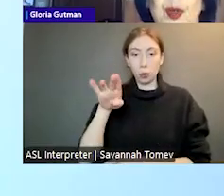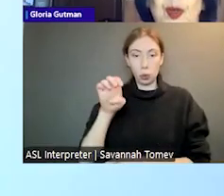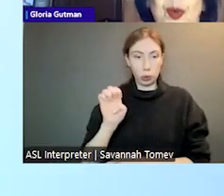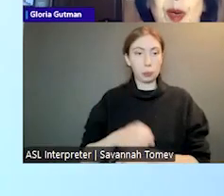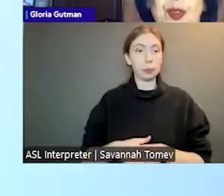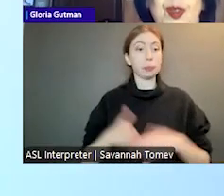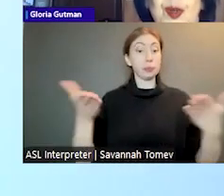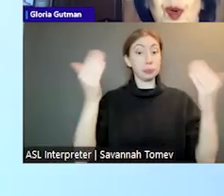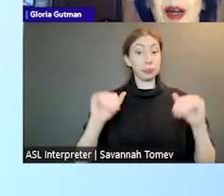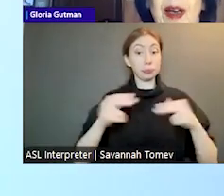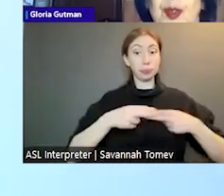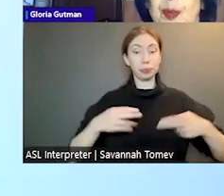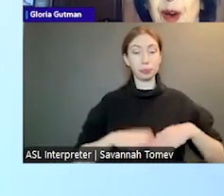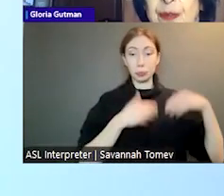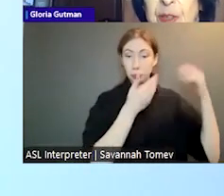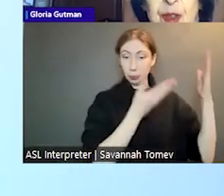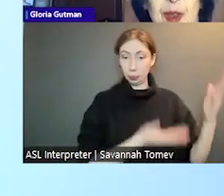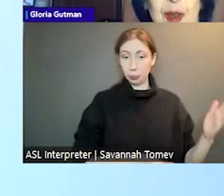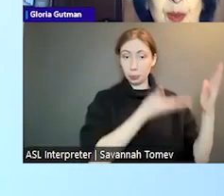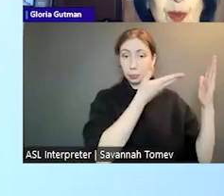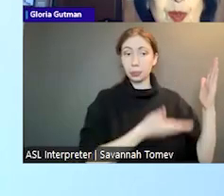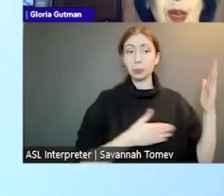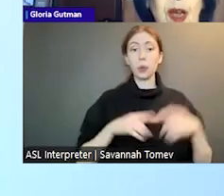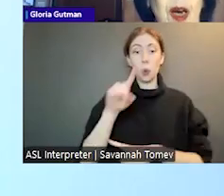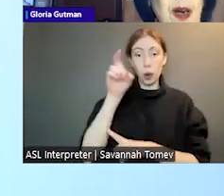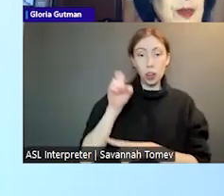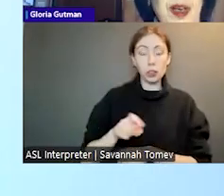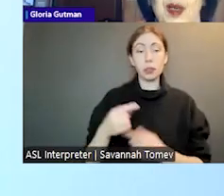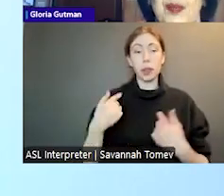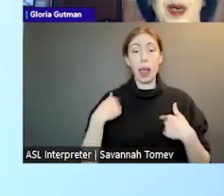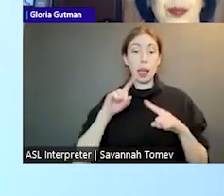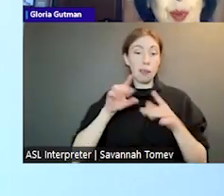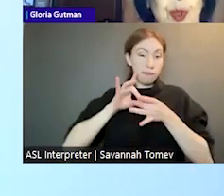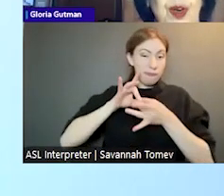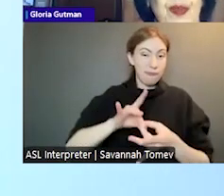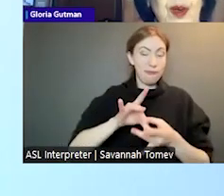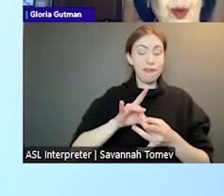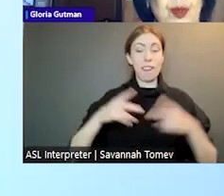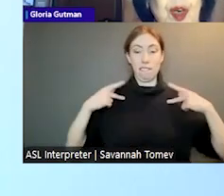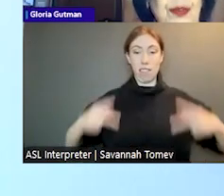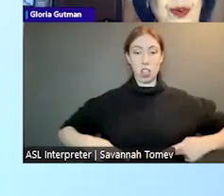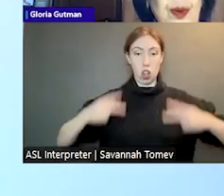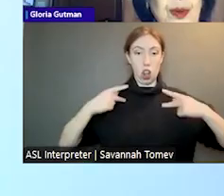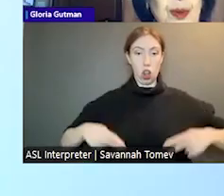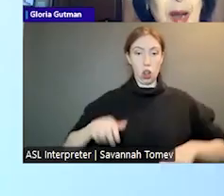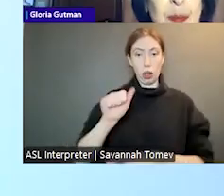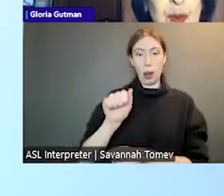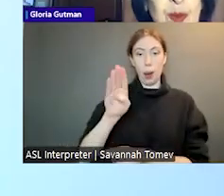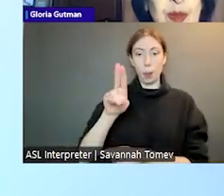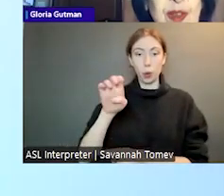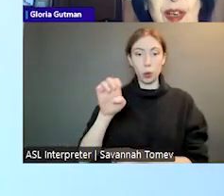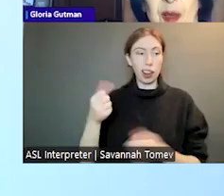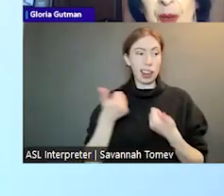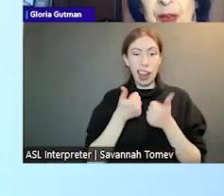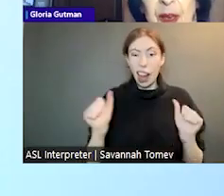this shows you the questions that were asked about physical abuse. Did anybody push or shove or grab